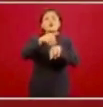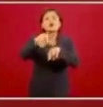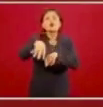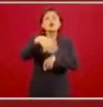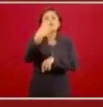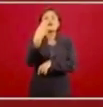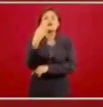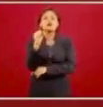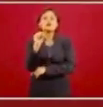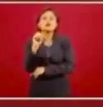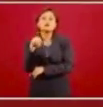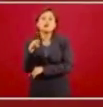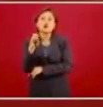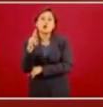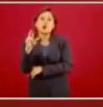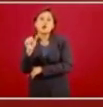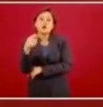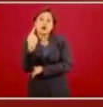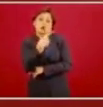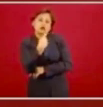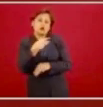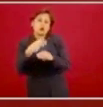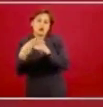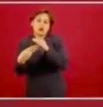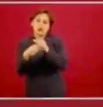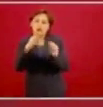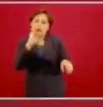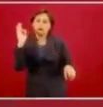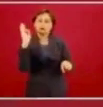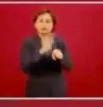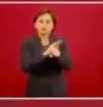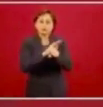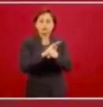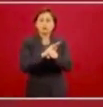protection, specialized eye protection material